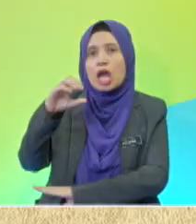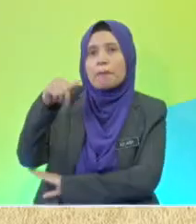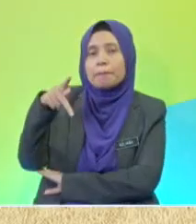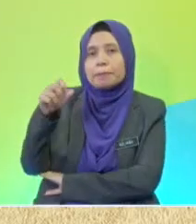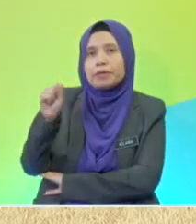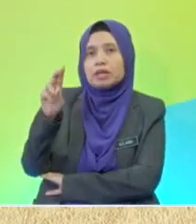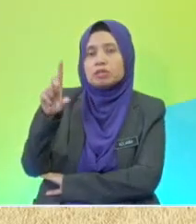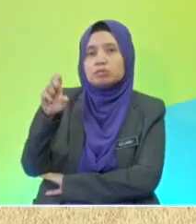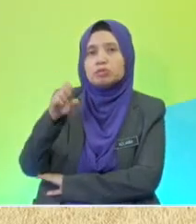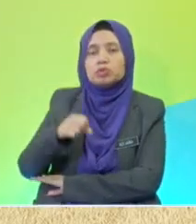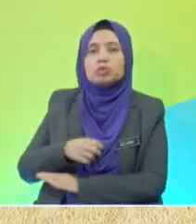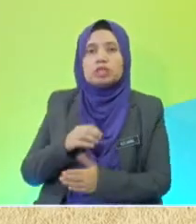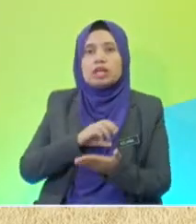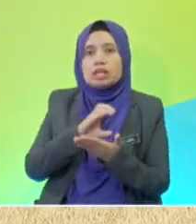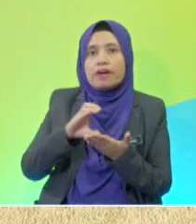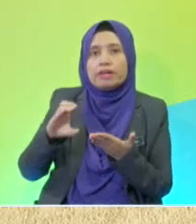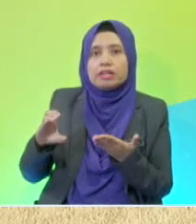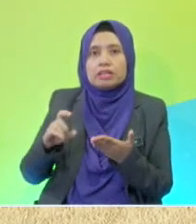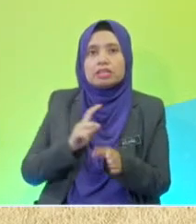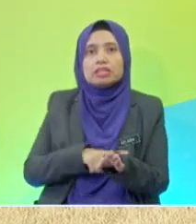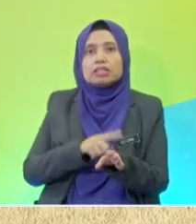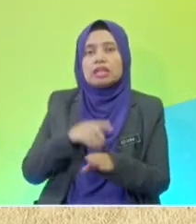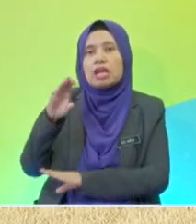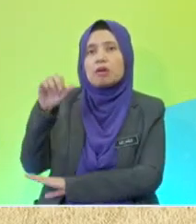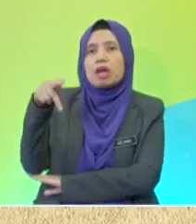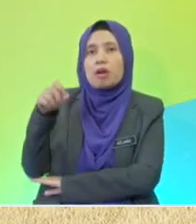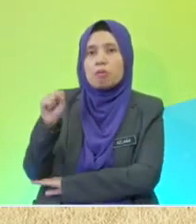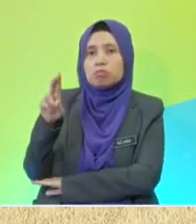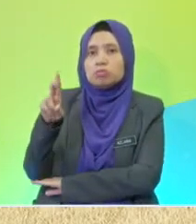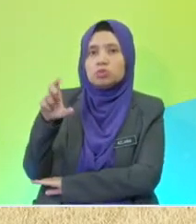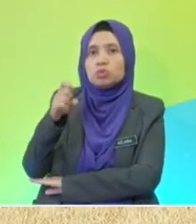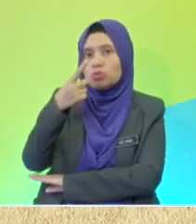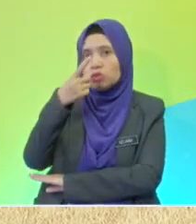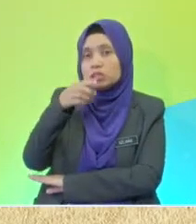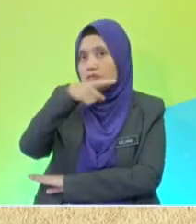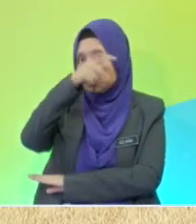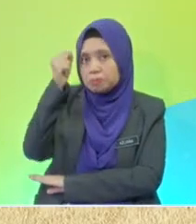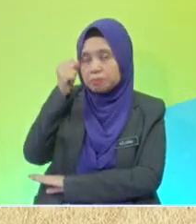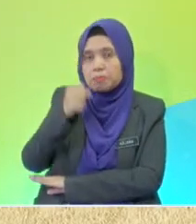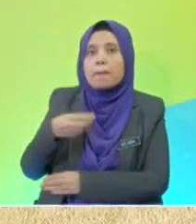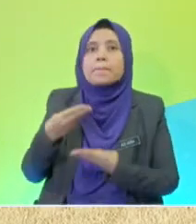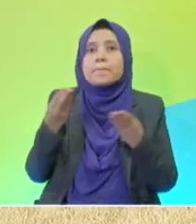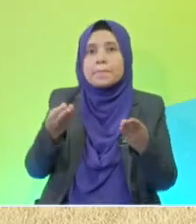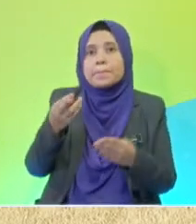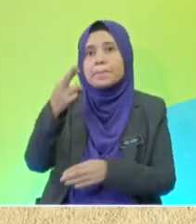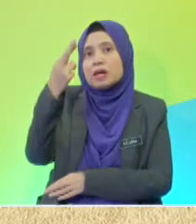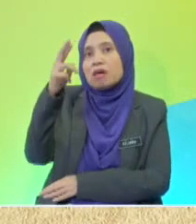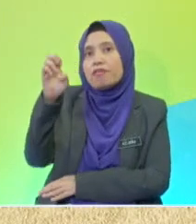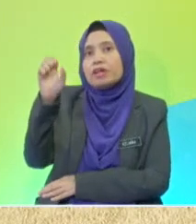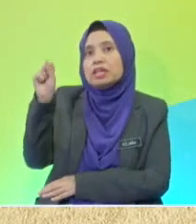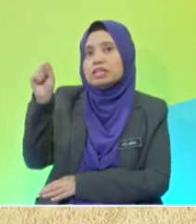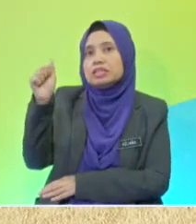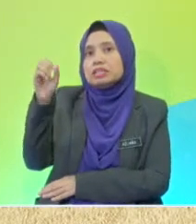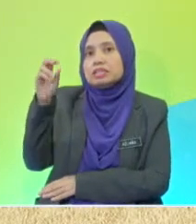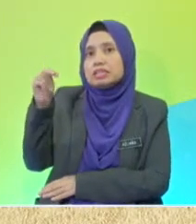love to create my own time capsule because... So you have to state your reasons. Yeah, we have why. a reason. Okay, why? What is your